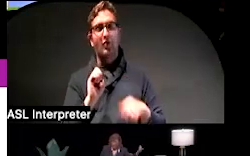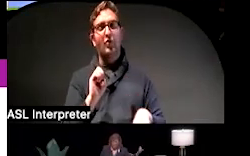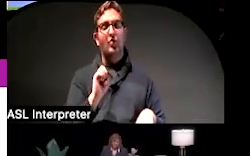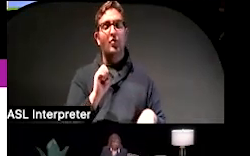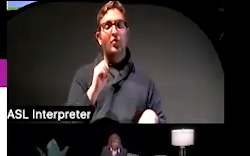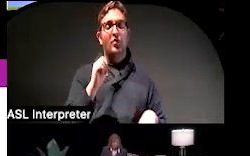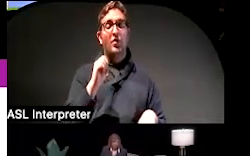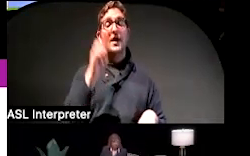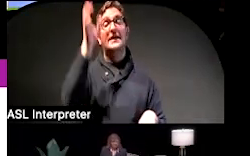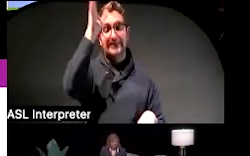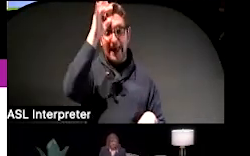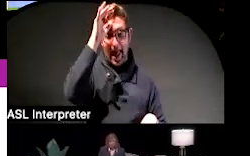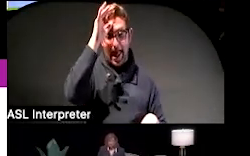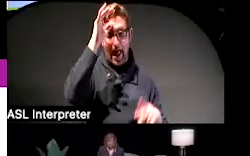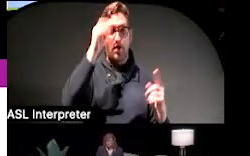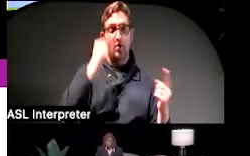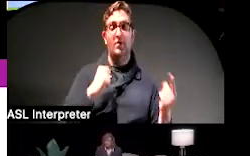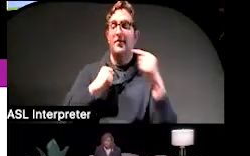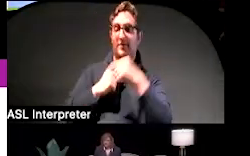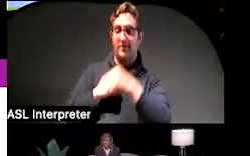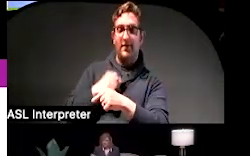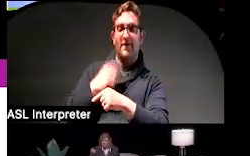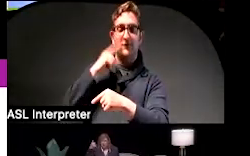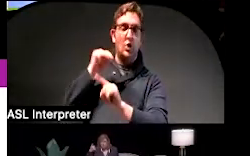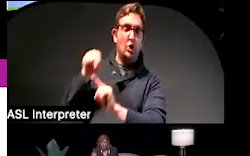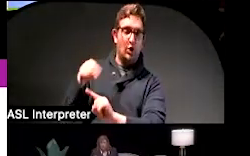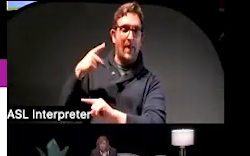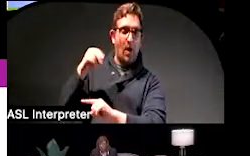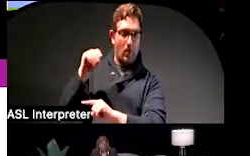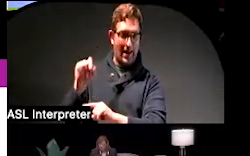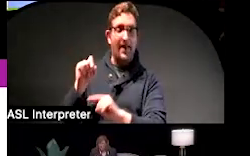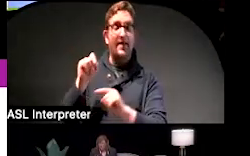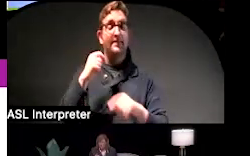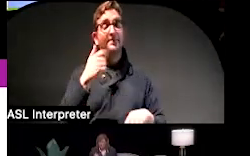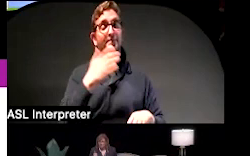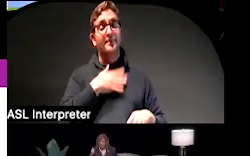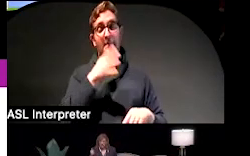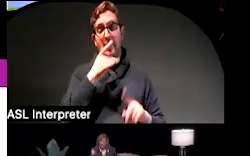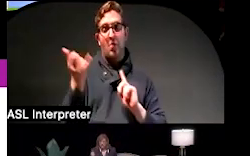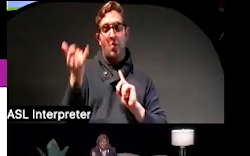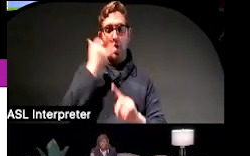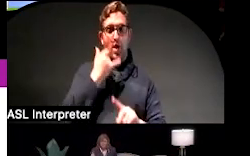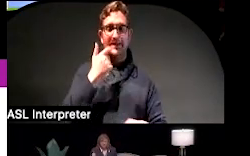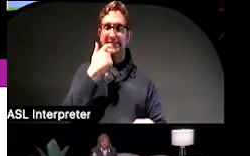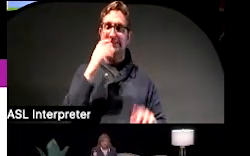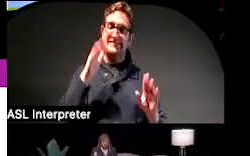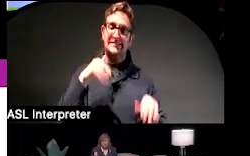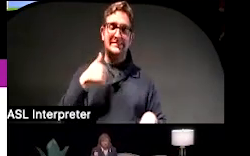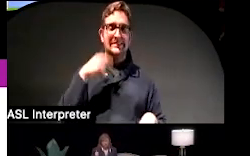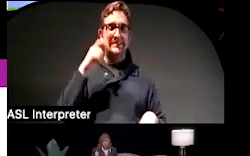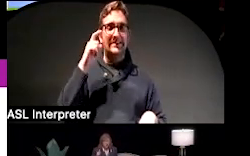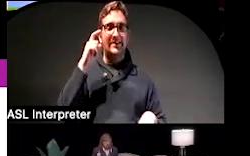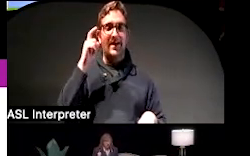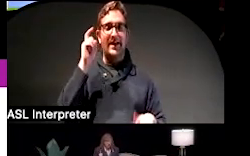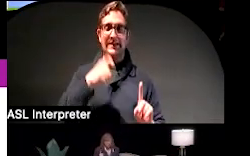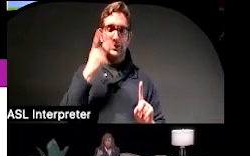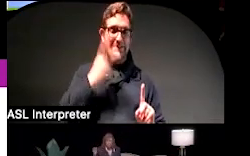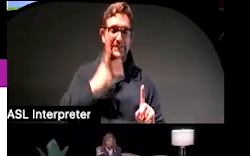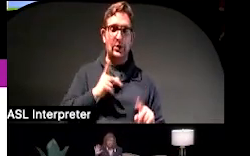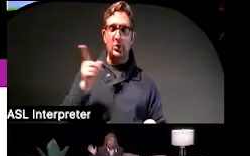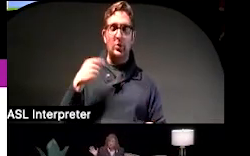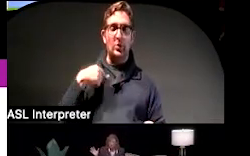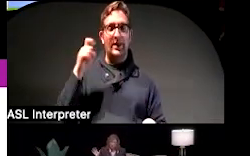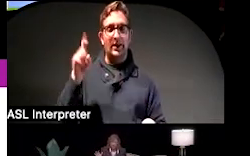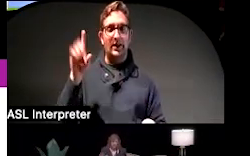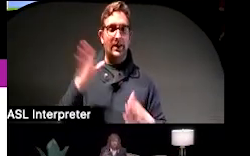And dad was hers. My mom called me up one day and she said, I've got to see you, Amy. I need you to come.